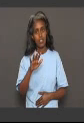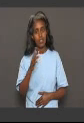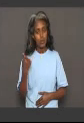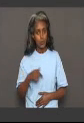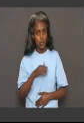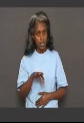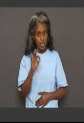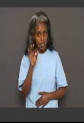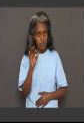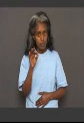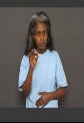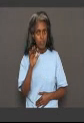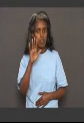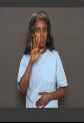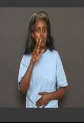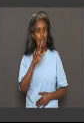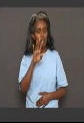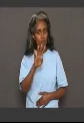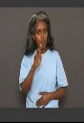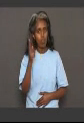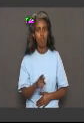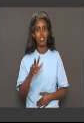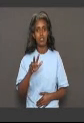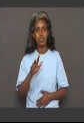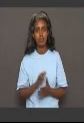we get 4 over 3.